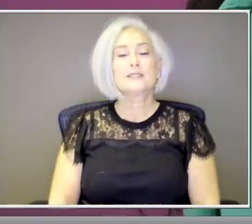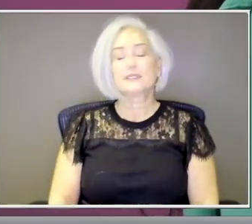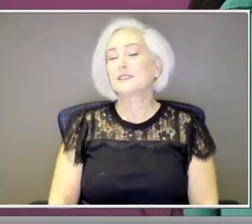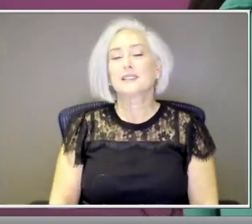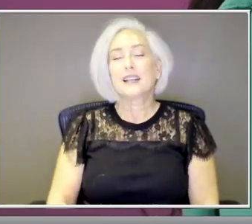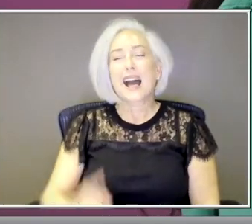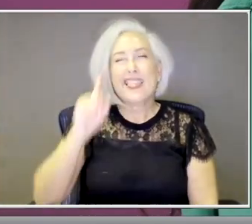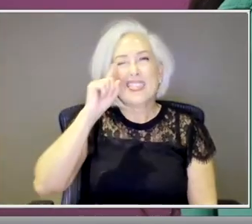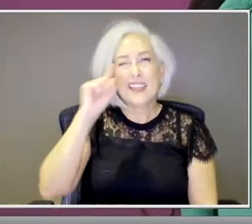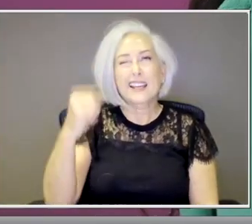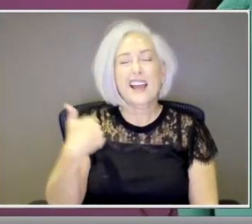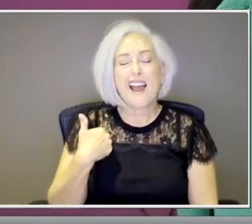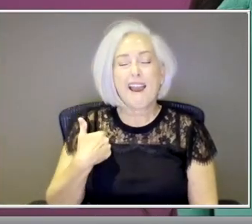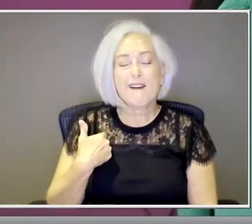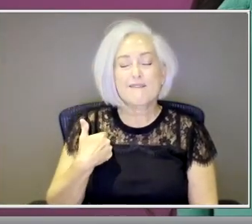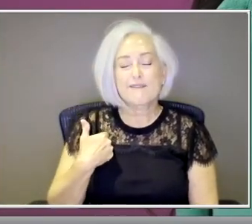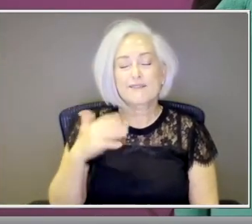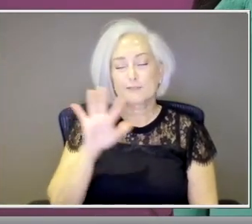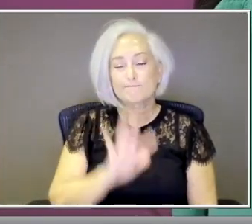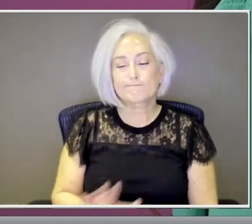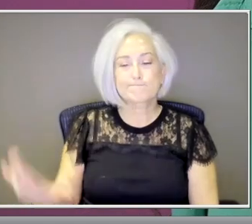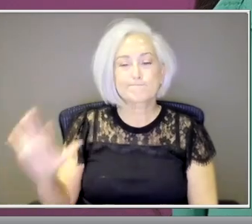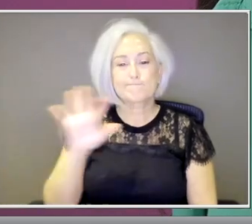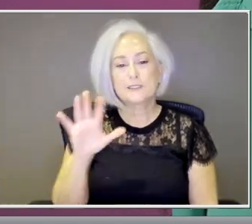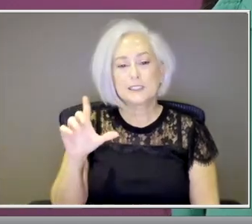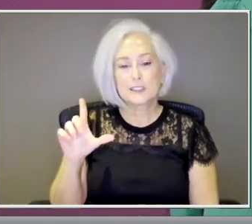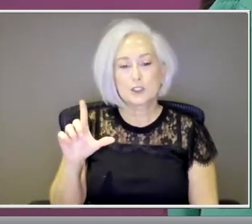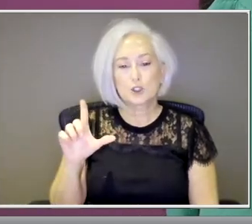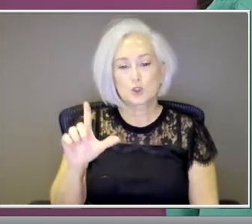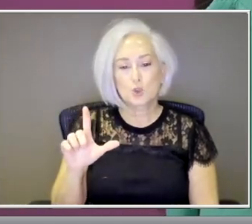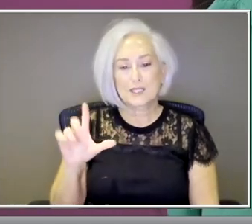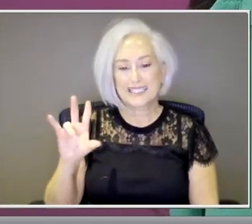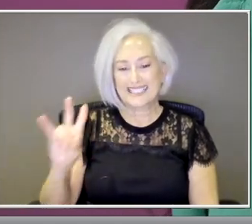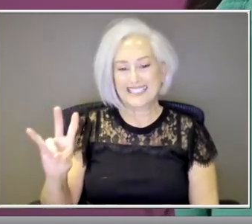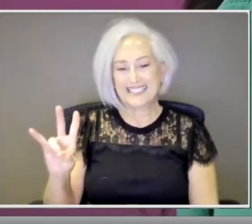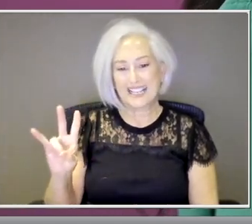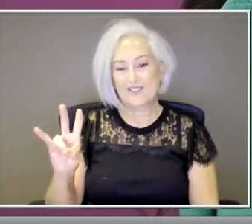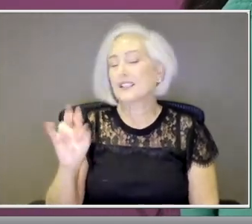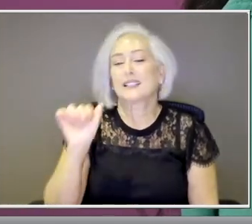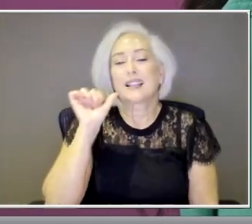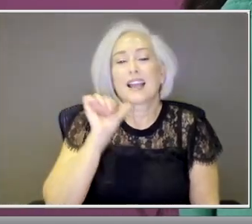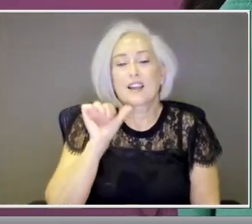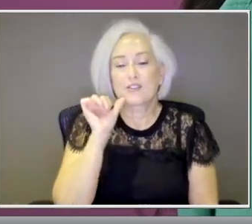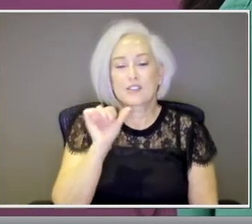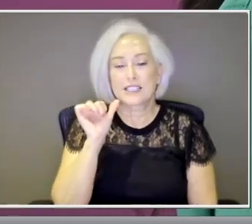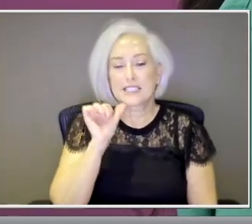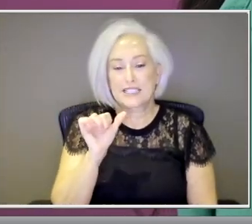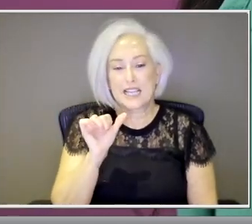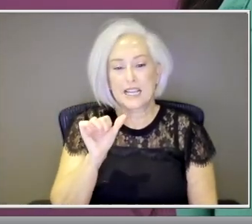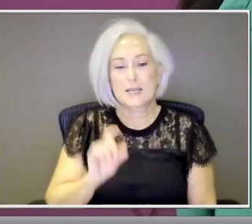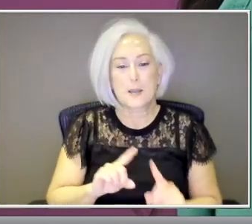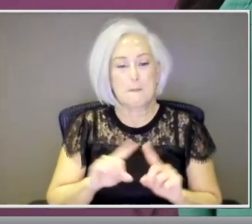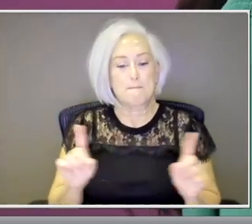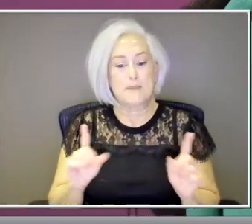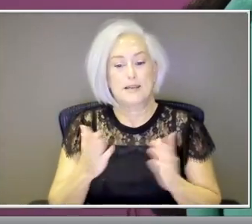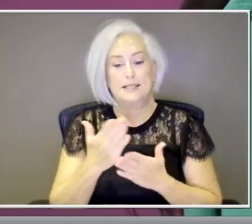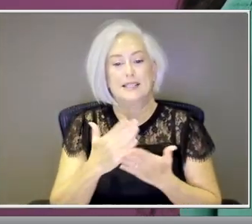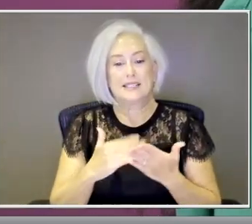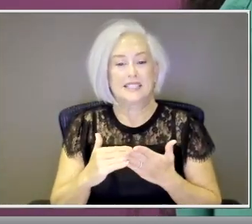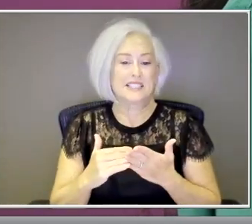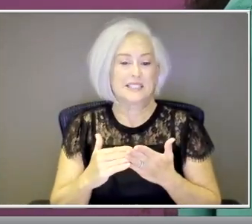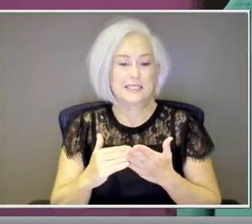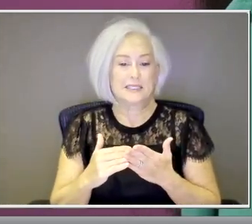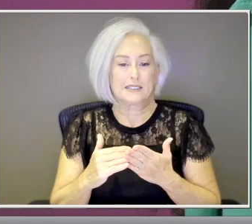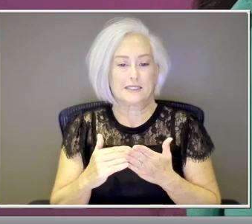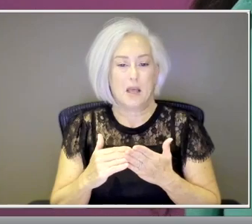take about 27 a day. Wow. But some of those are like the